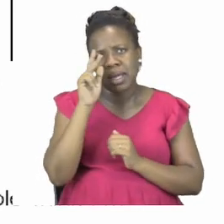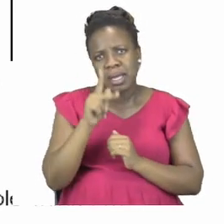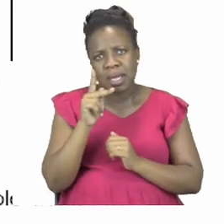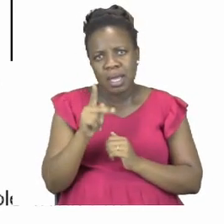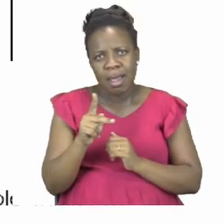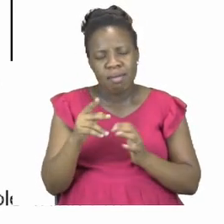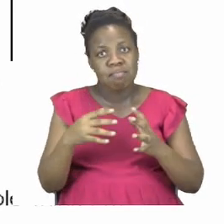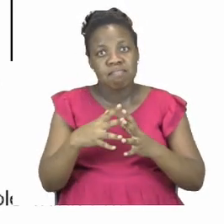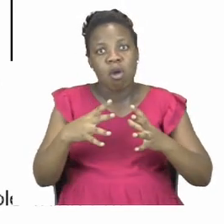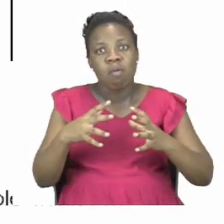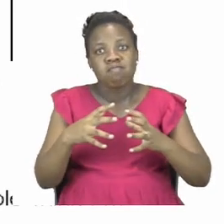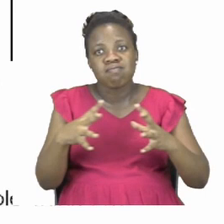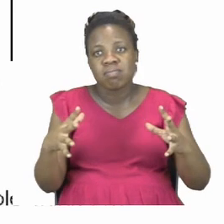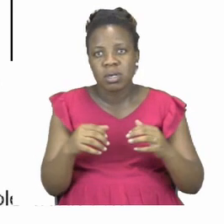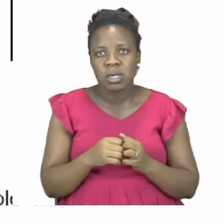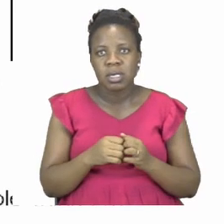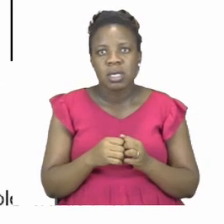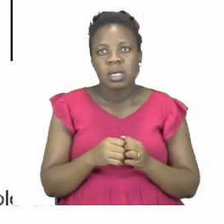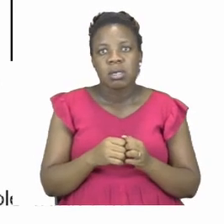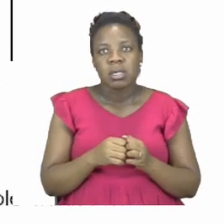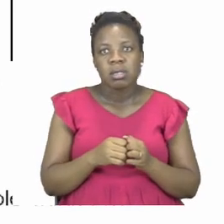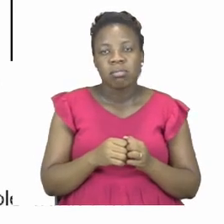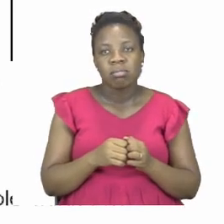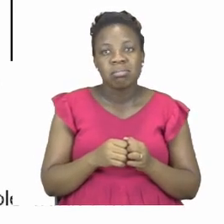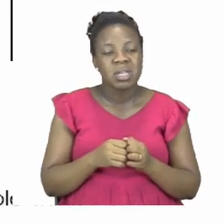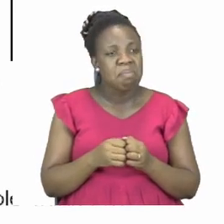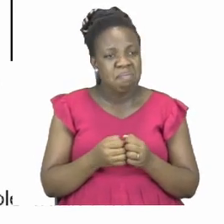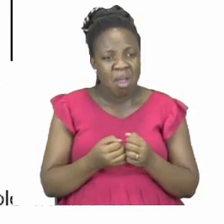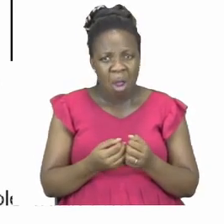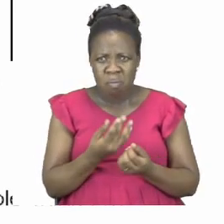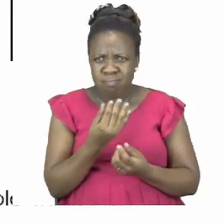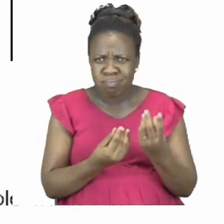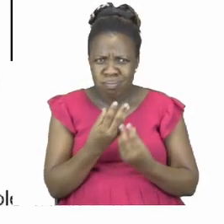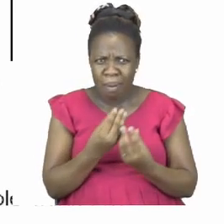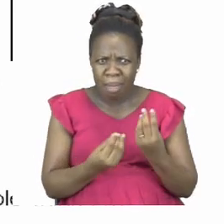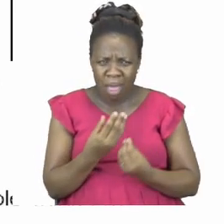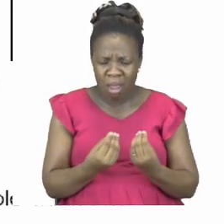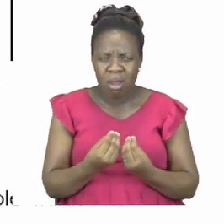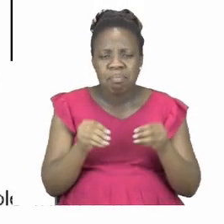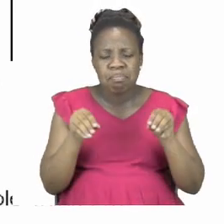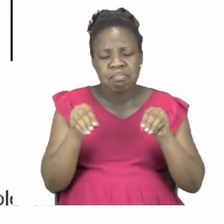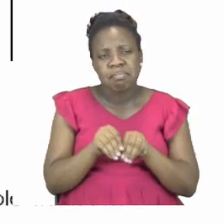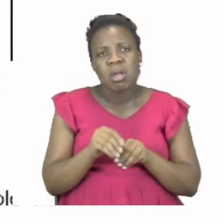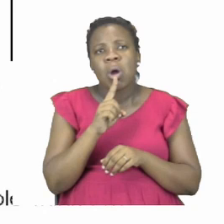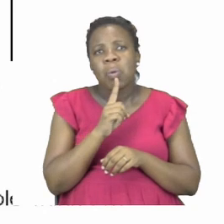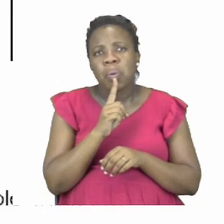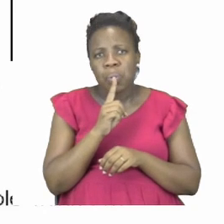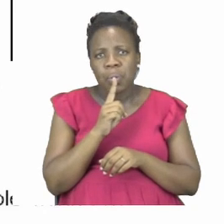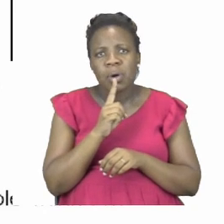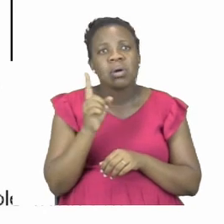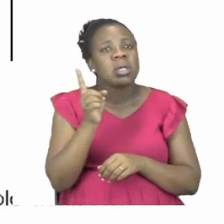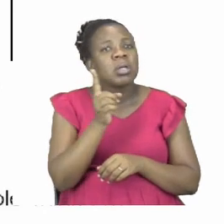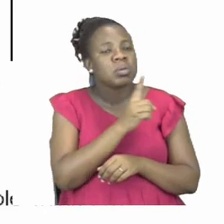expand. Then I am burned to make heat. That's why